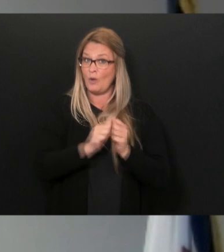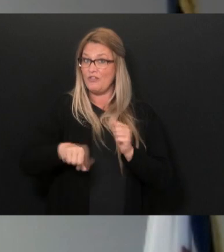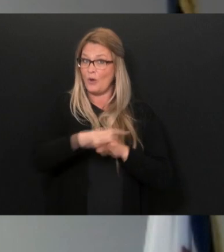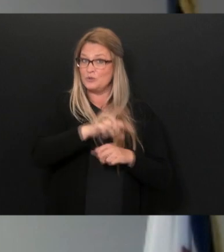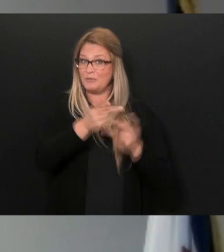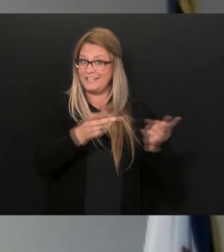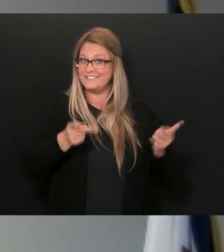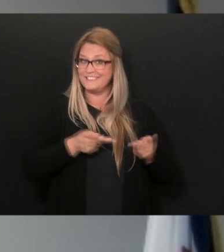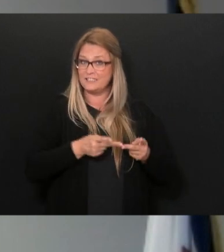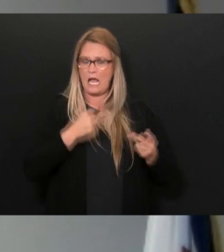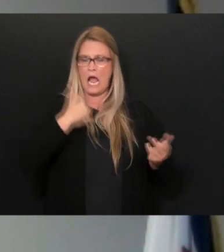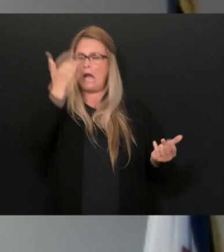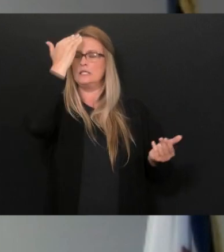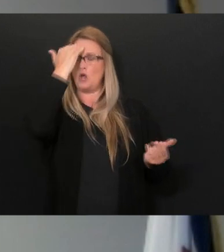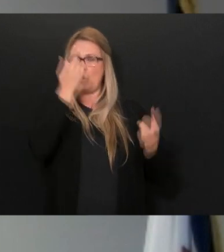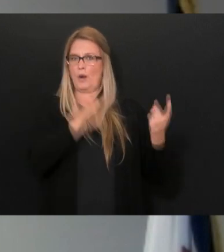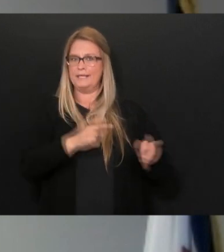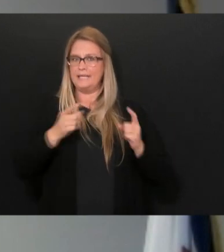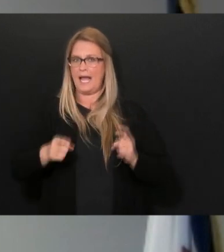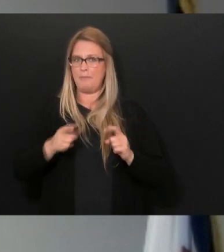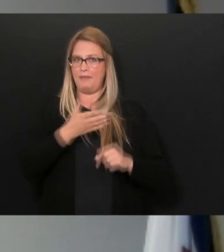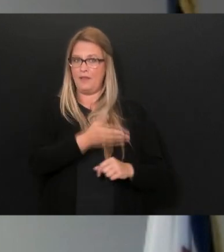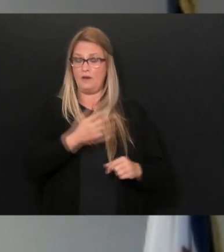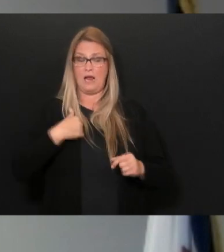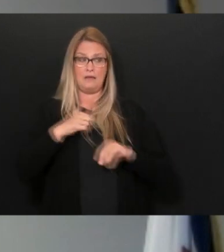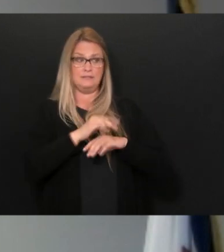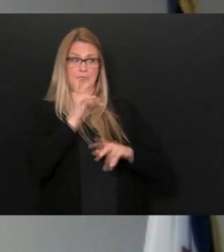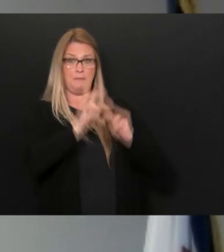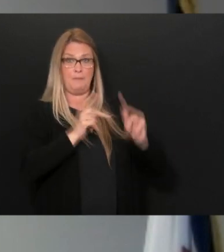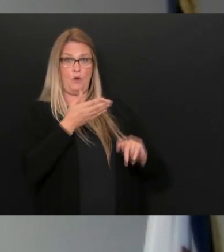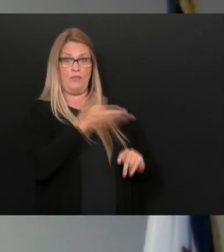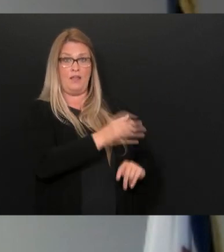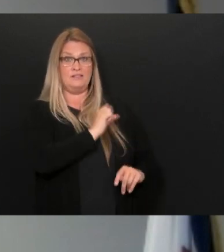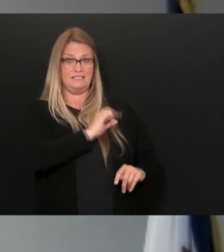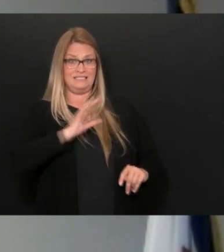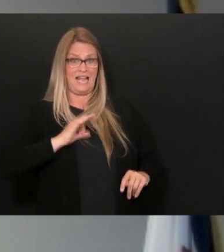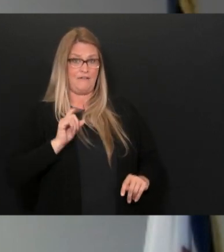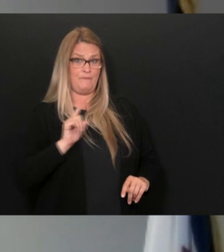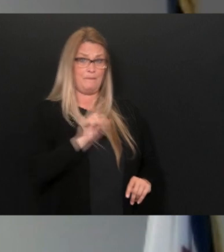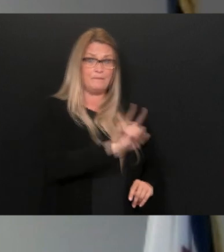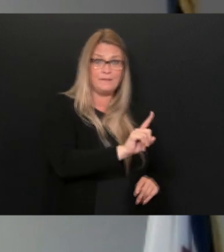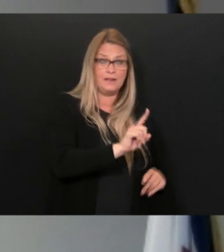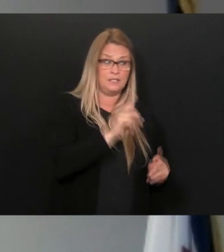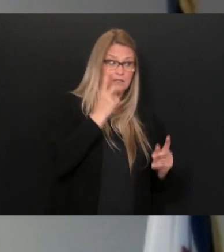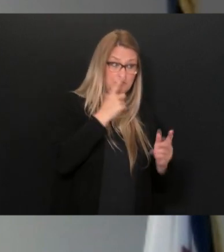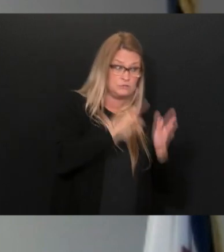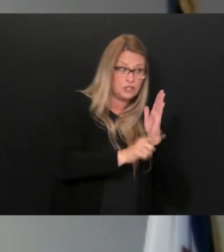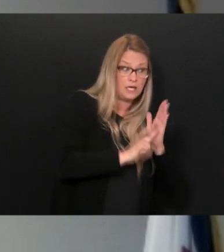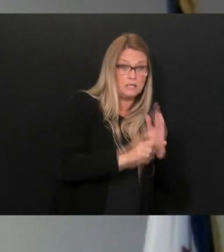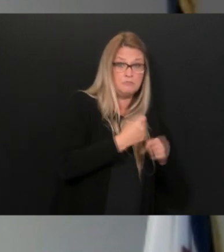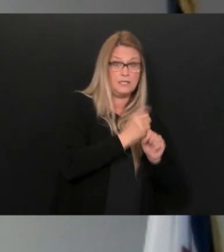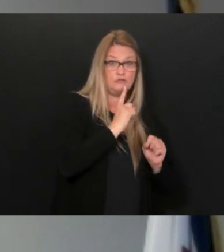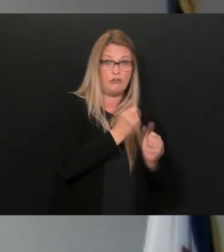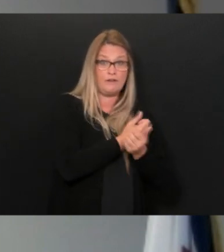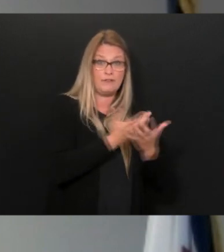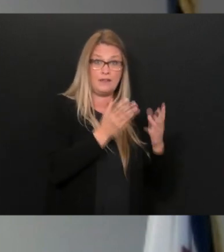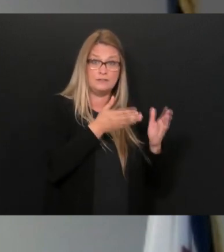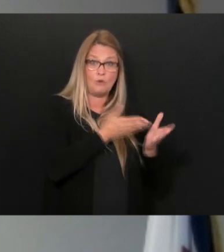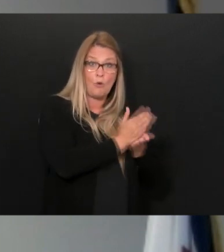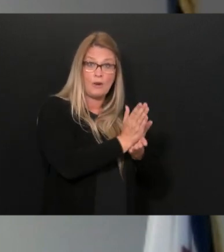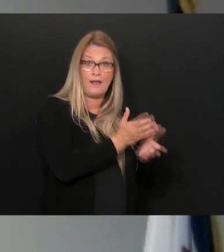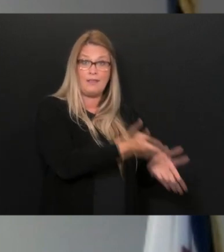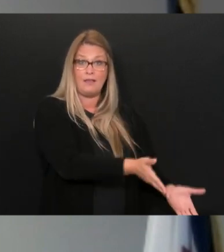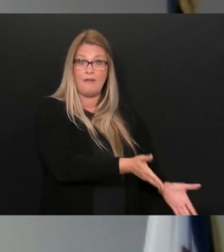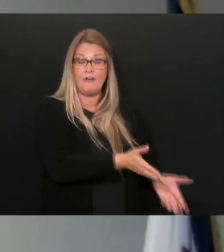what's going on with our children. We send people to visit those children. Our staff go to visit those children and make sure everything is operating